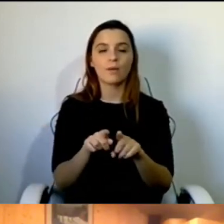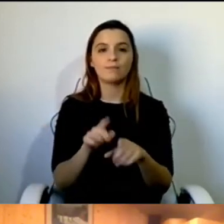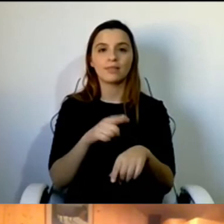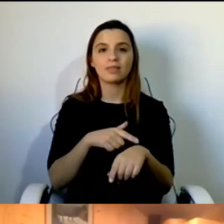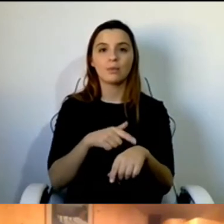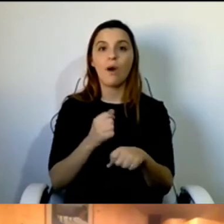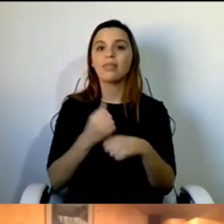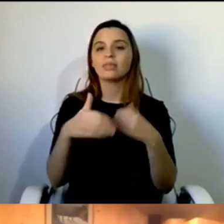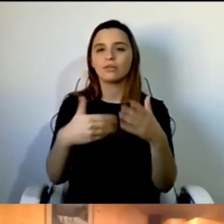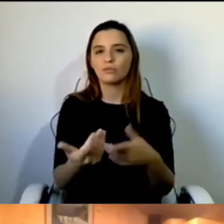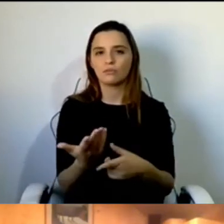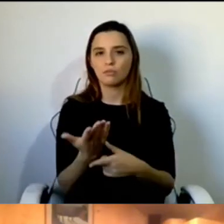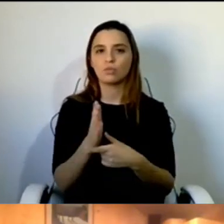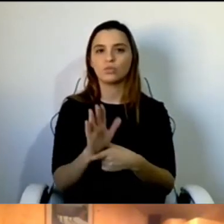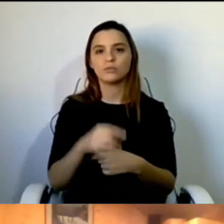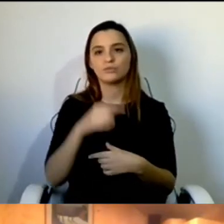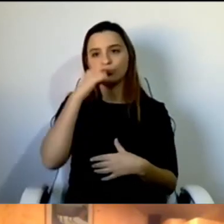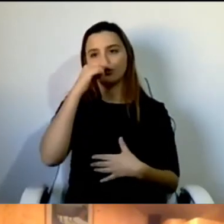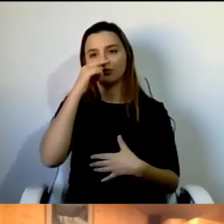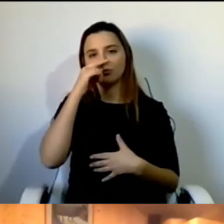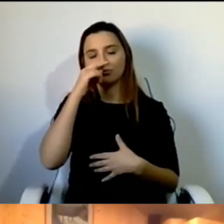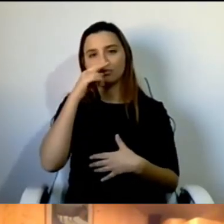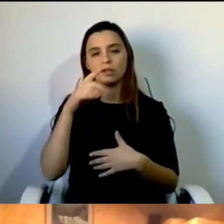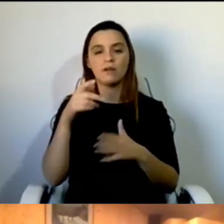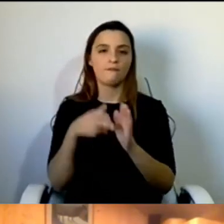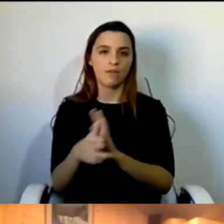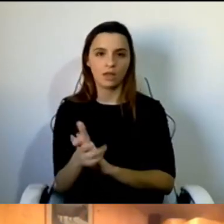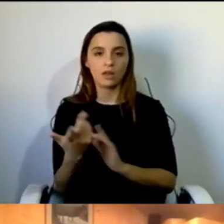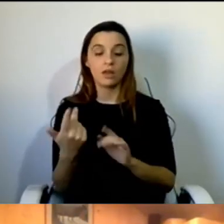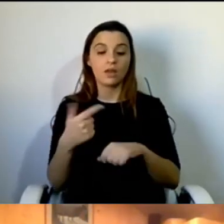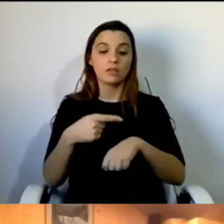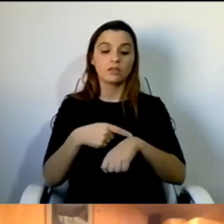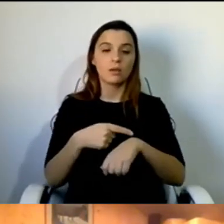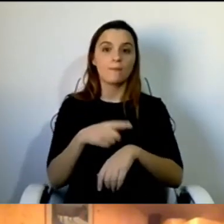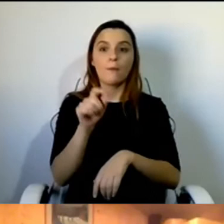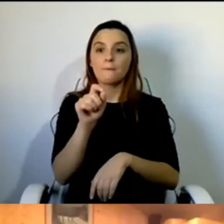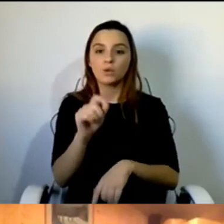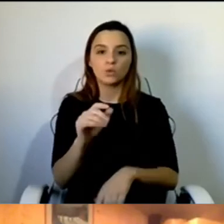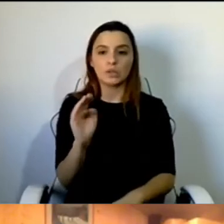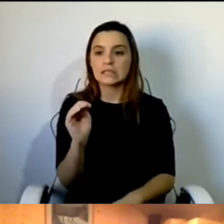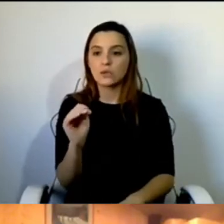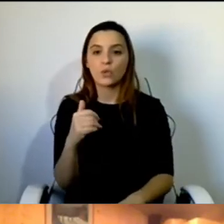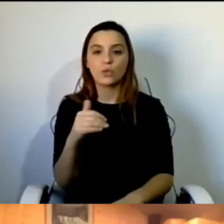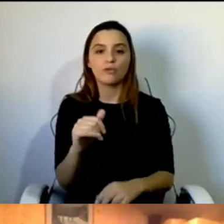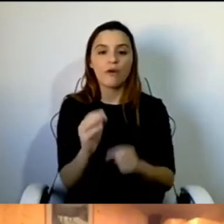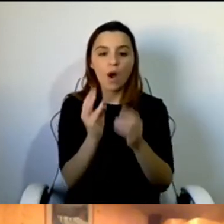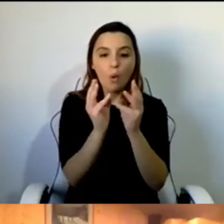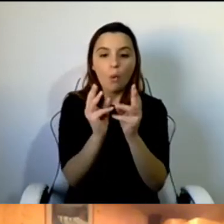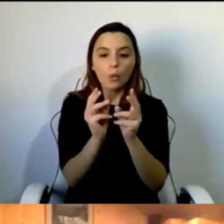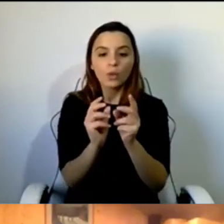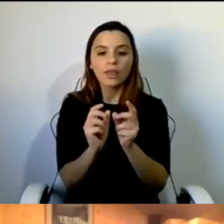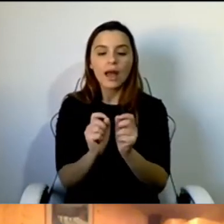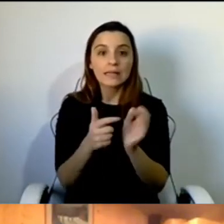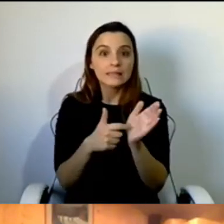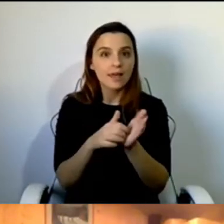toilet, the only time, the only seconds or minutes they're going to count as basic needs are the minutes